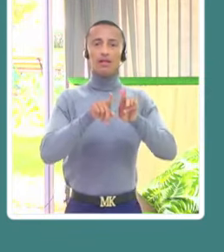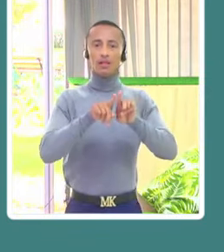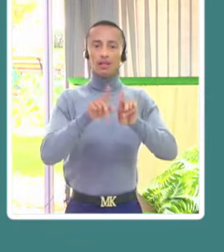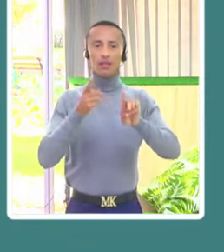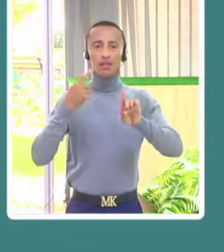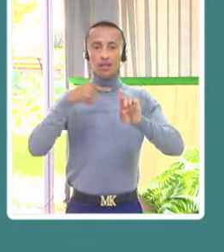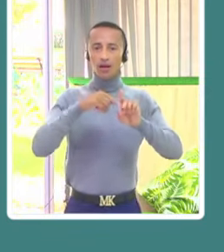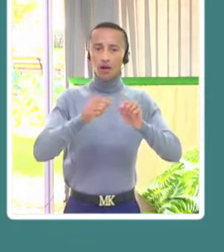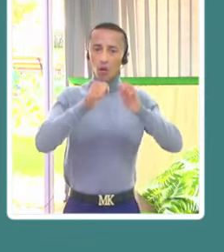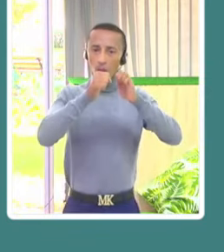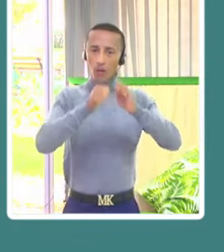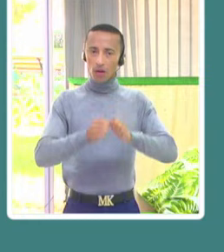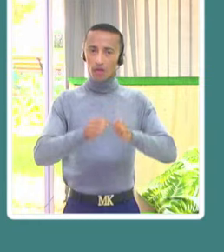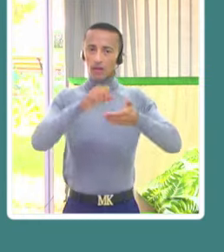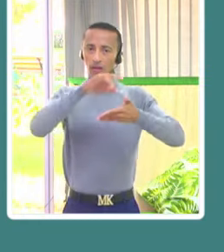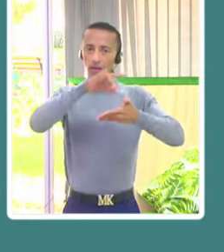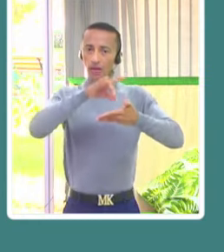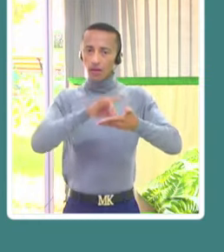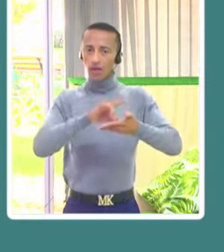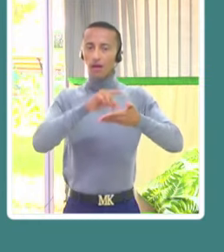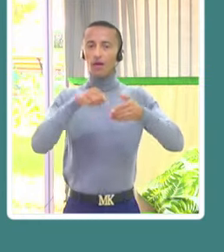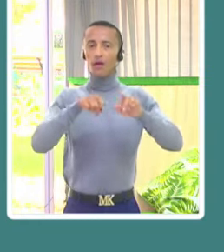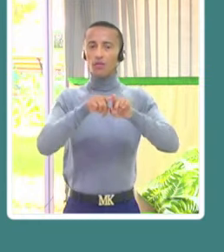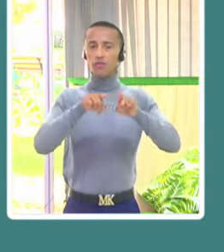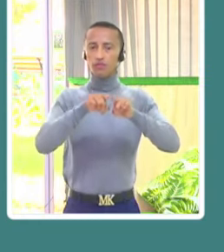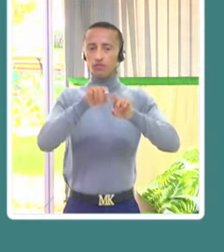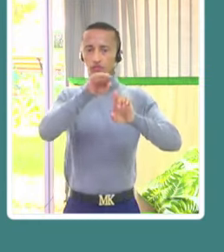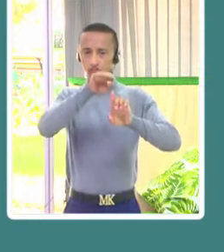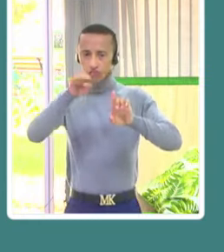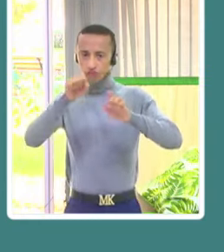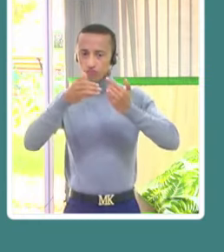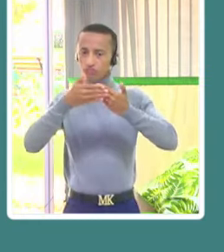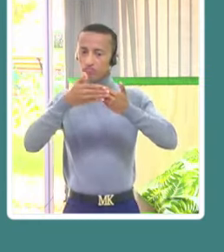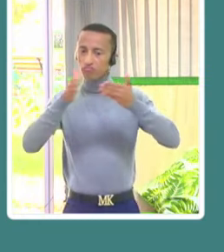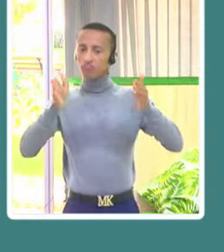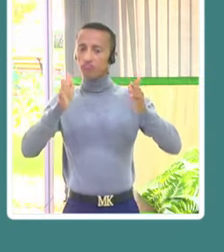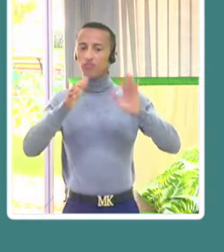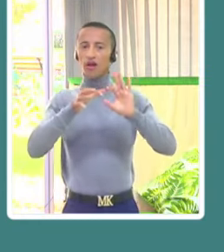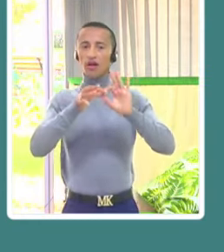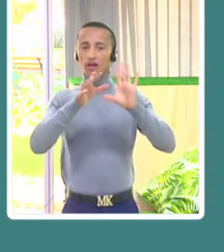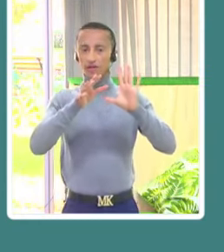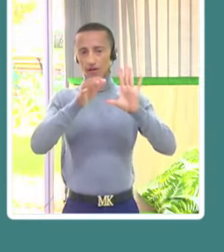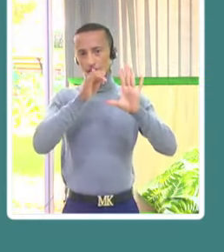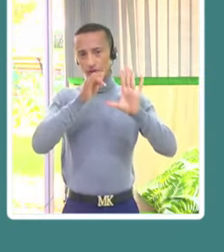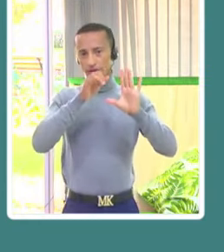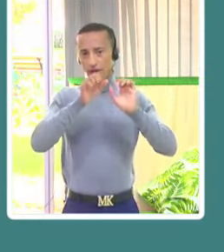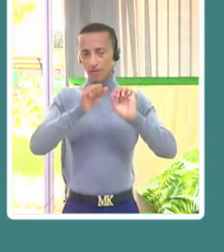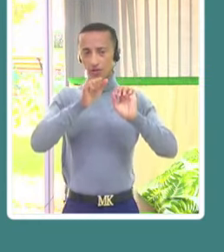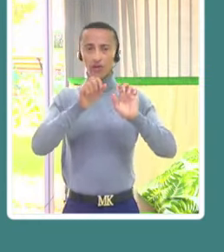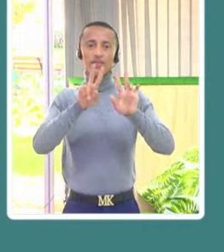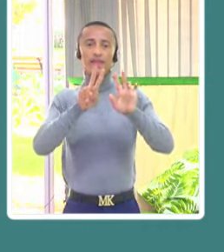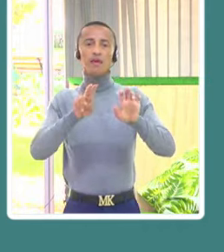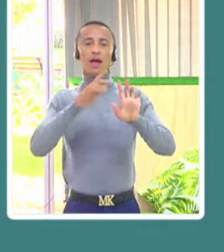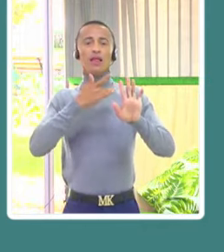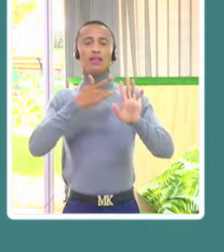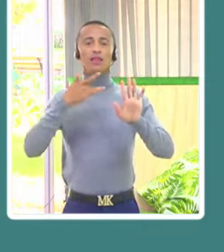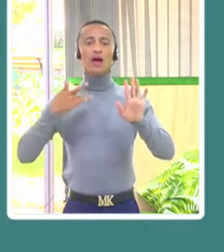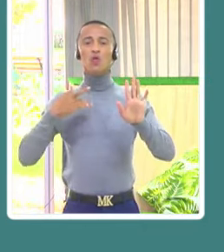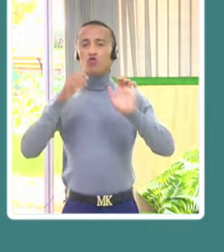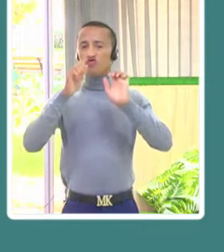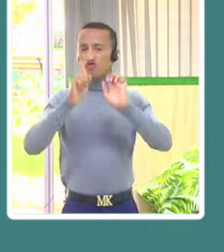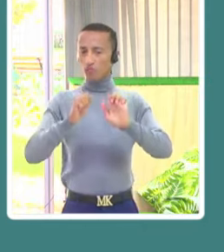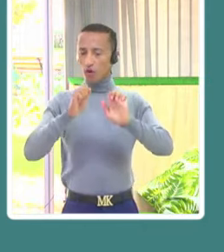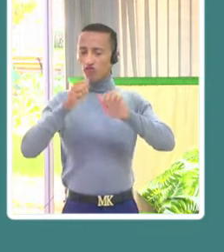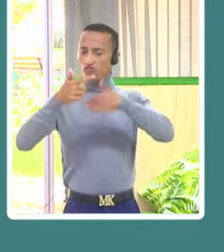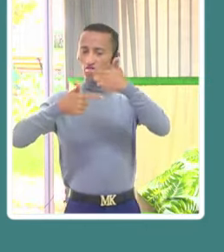of open networks, where the health can transact with education, can transact with government services.